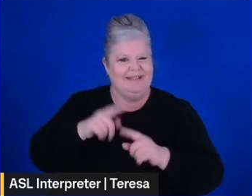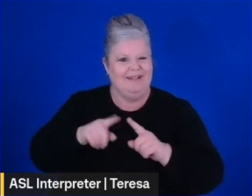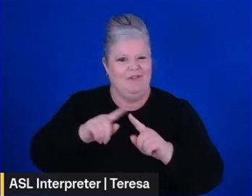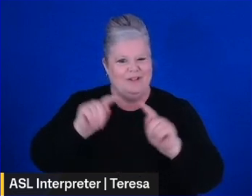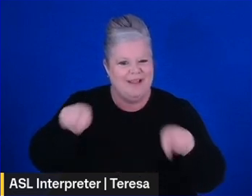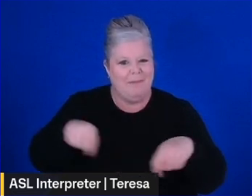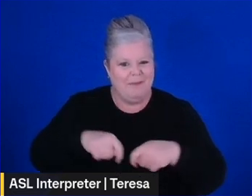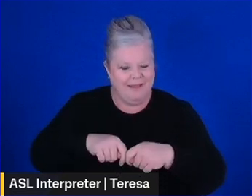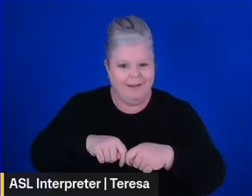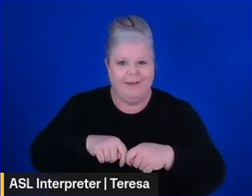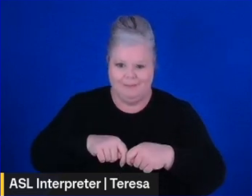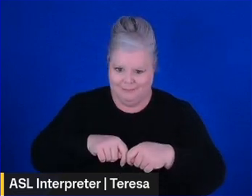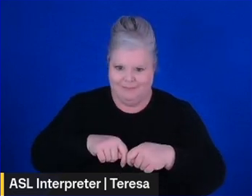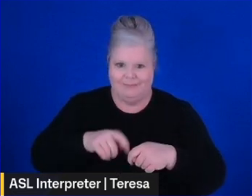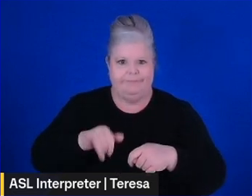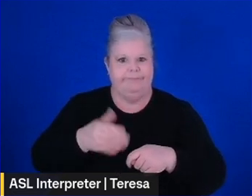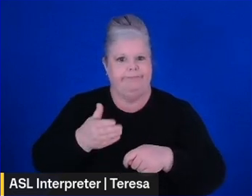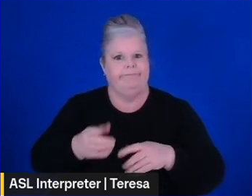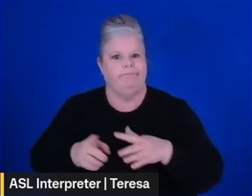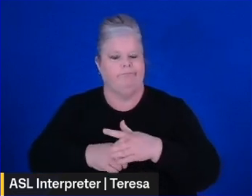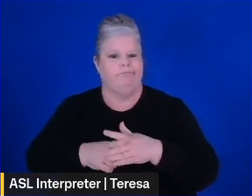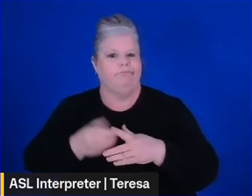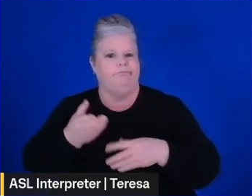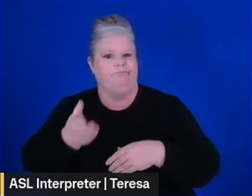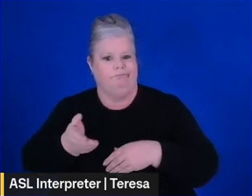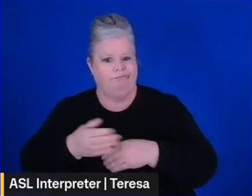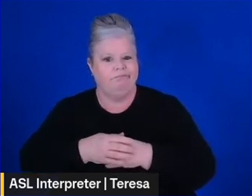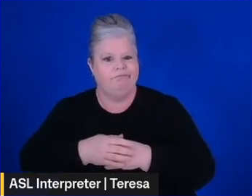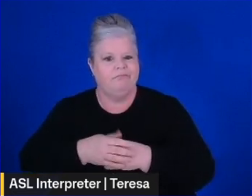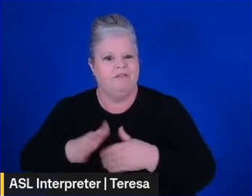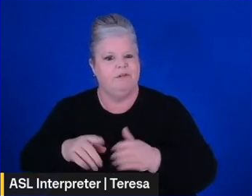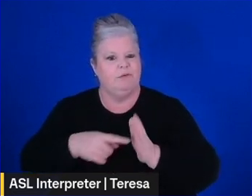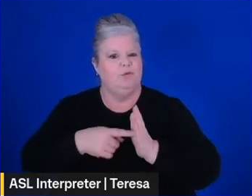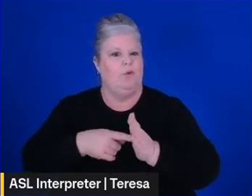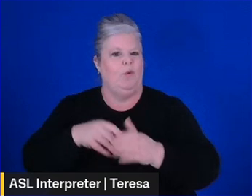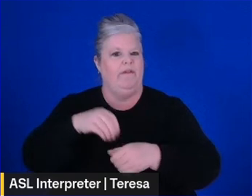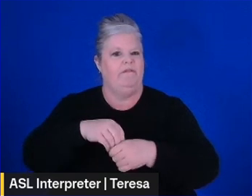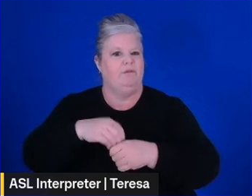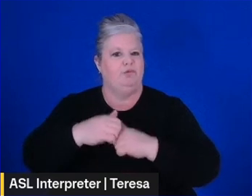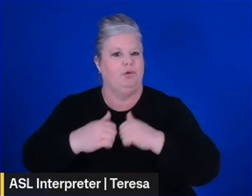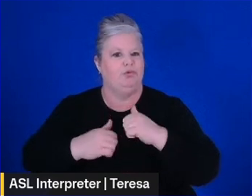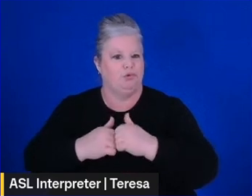some modular components for infrastructure here.